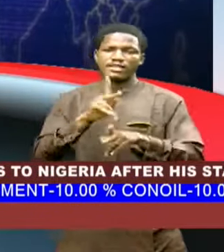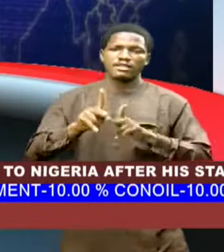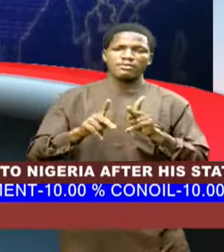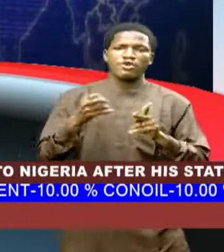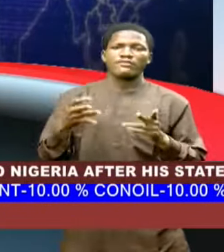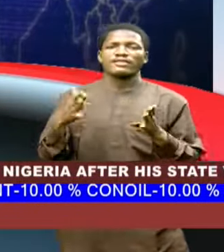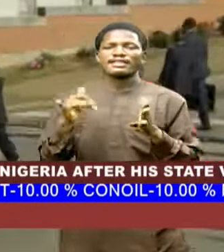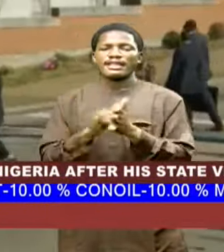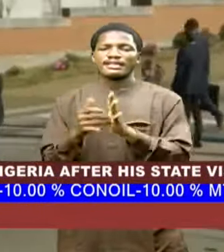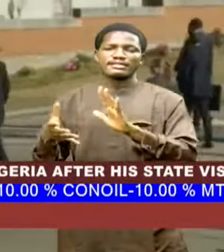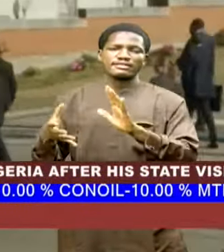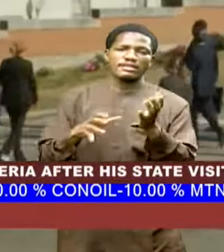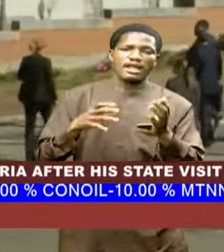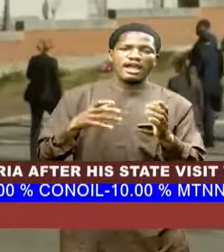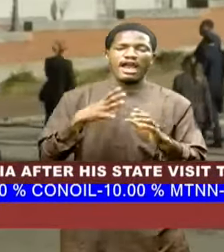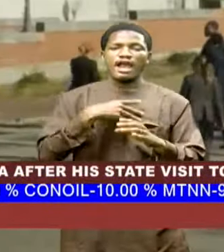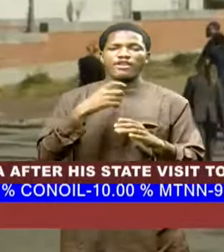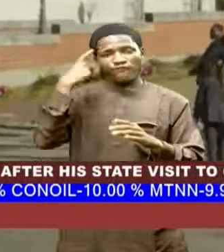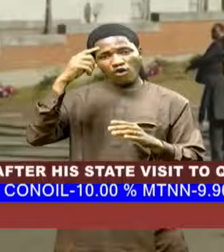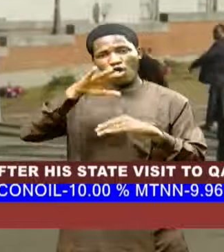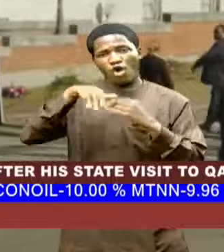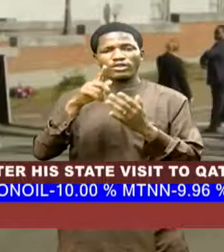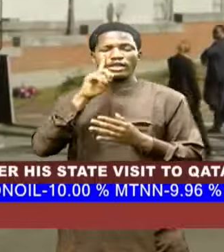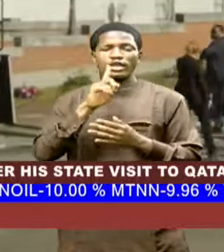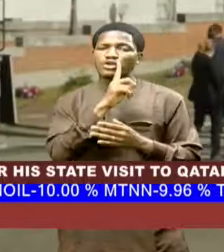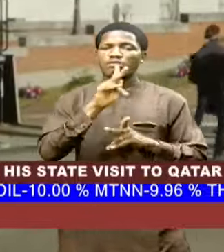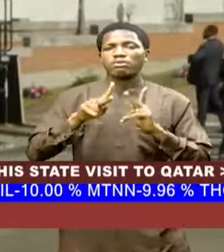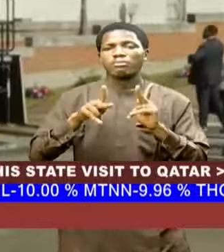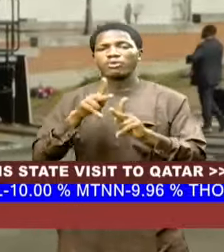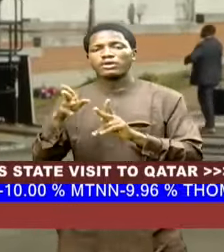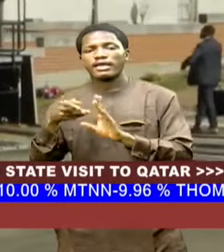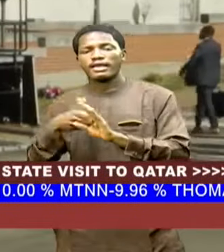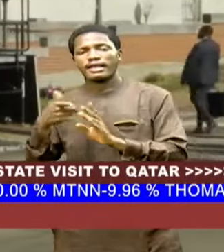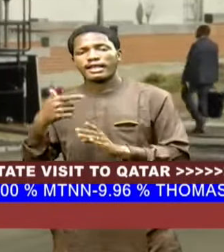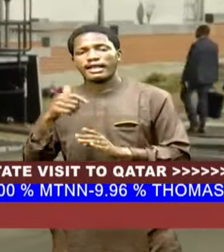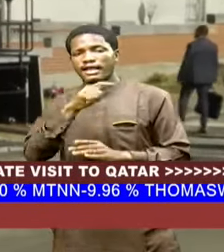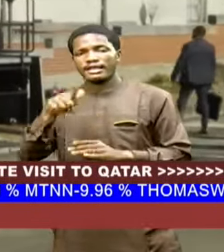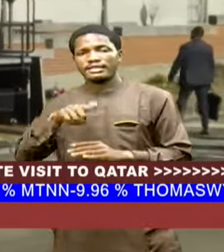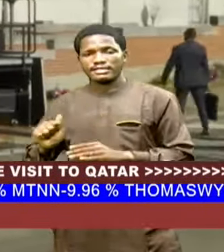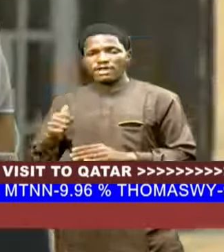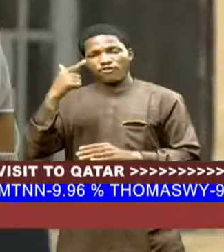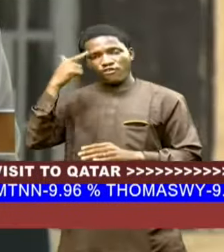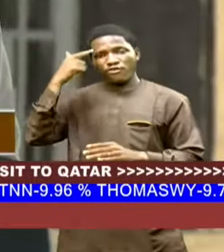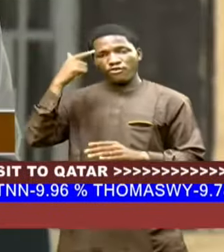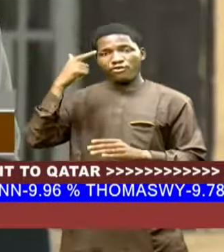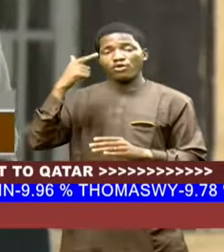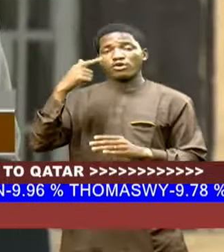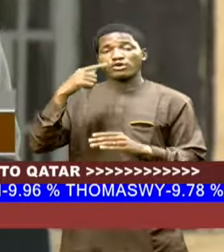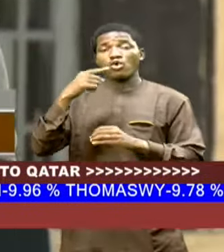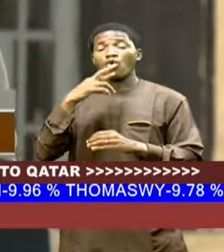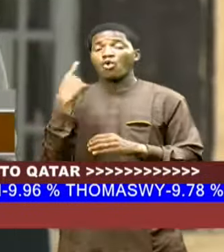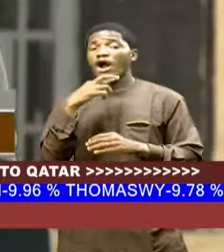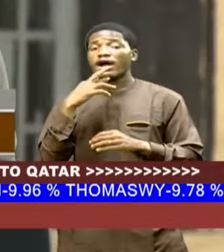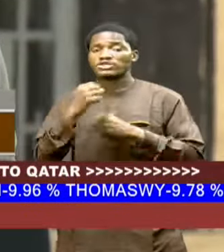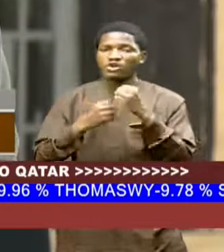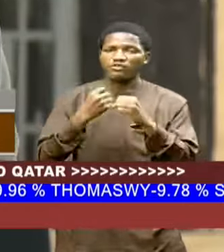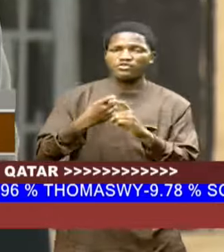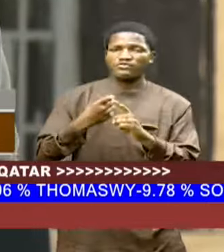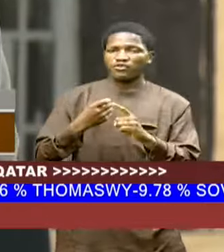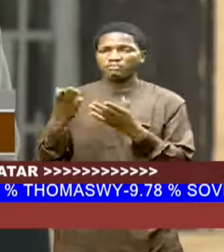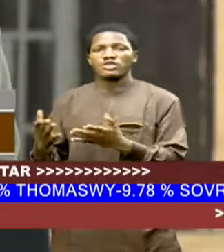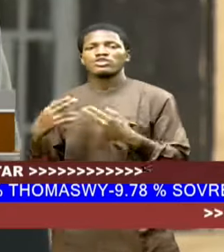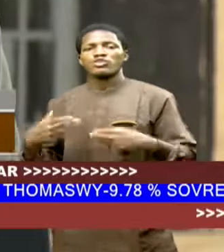and for all the innocent people in Gaza who are suffering from what is a humanitarian catastrophe," end of quote. She said